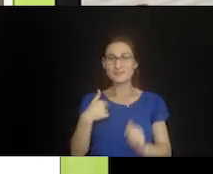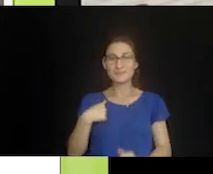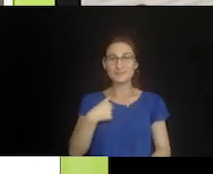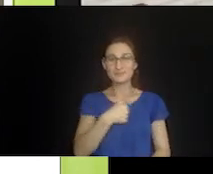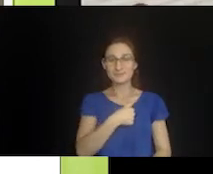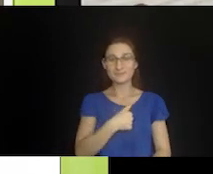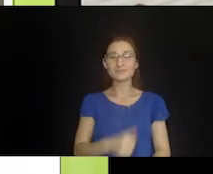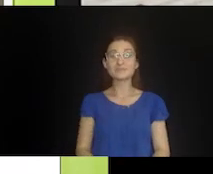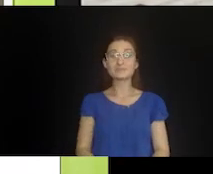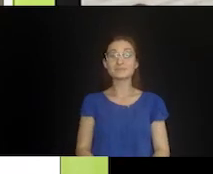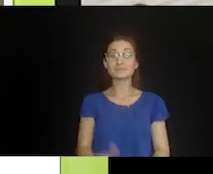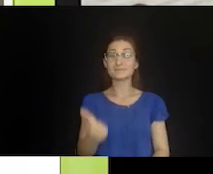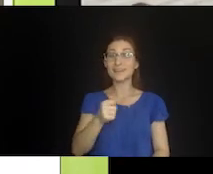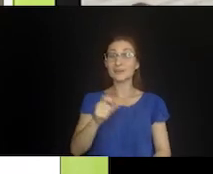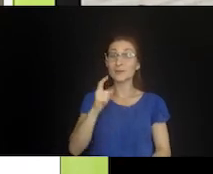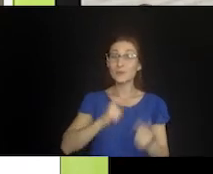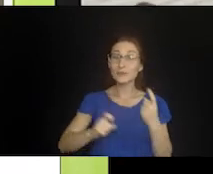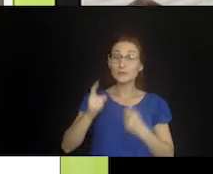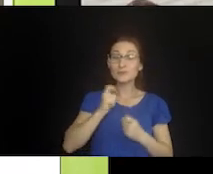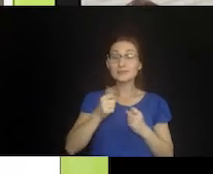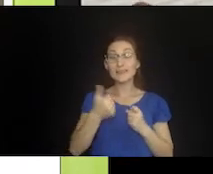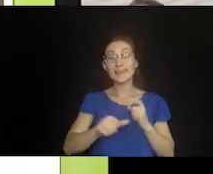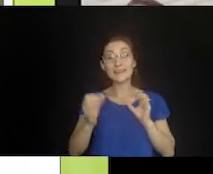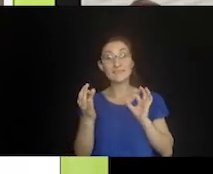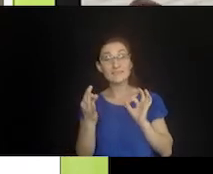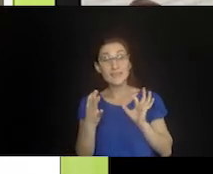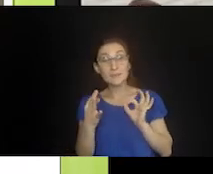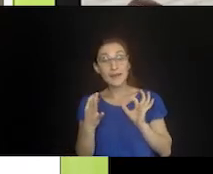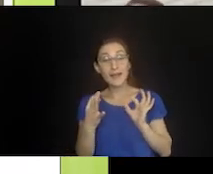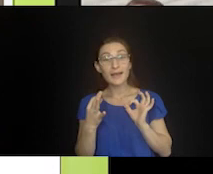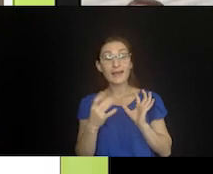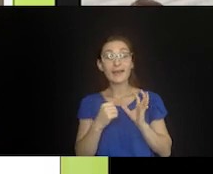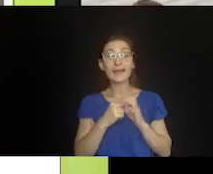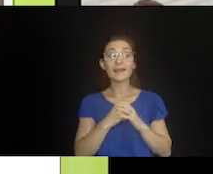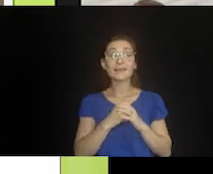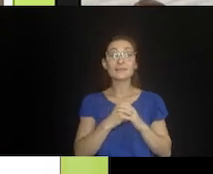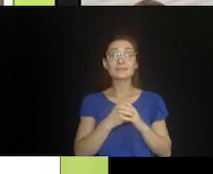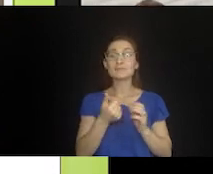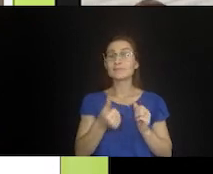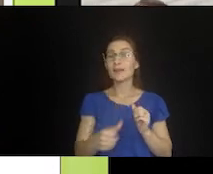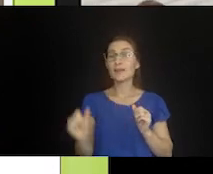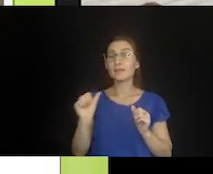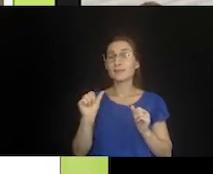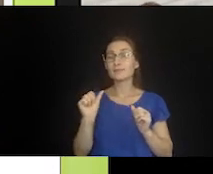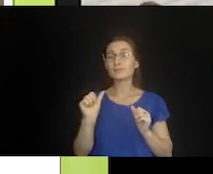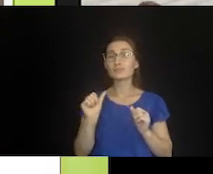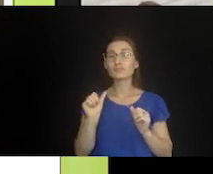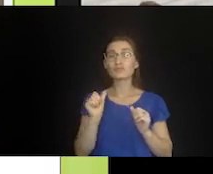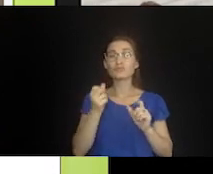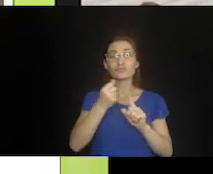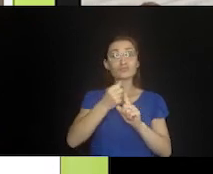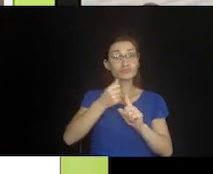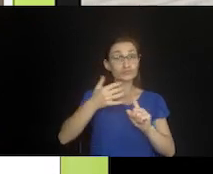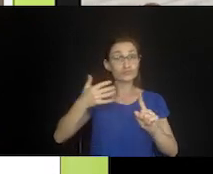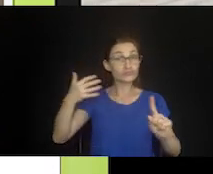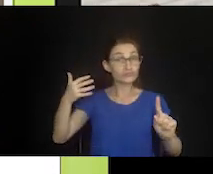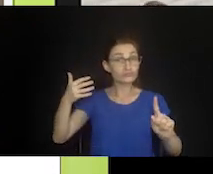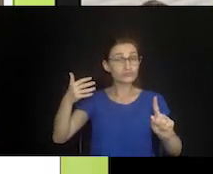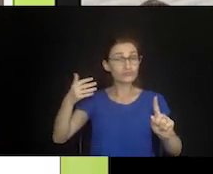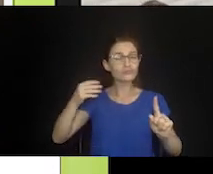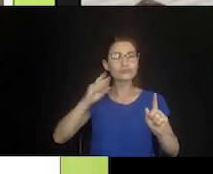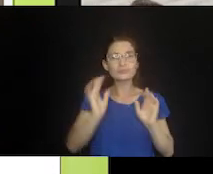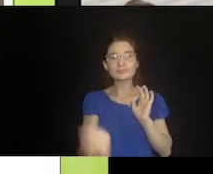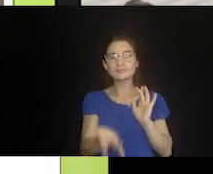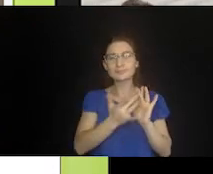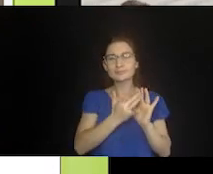so that people can contact us if they have any questions or input, or if there's anything that